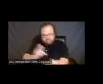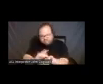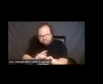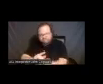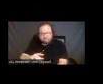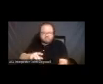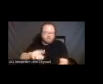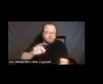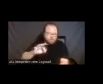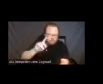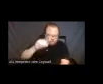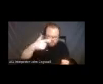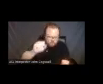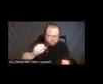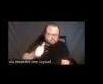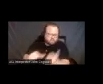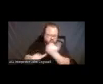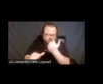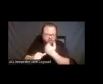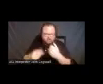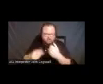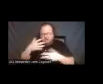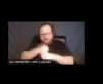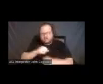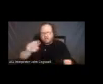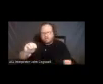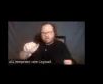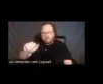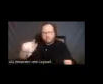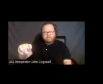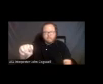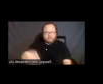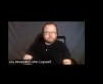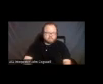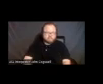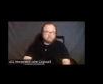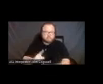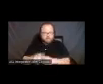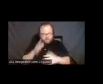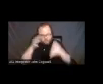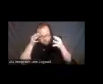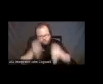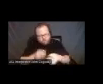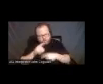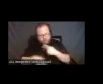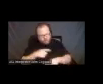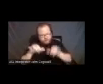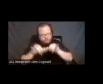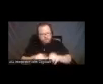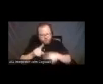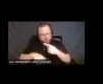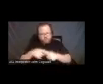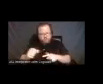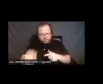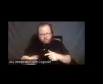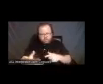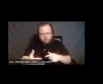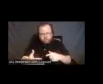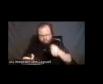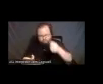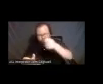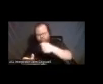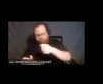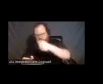MAT. The state will develop specific metrics that determine when a client should be in an FSP and when the client is well enough